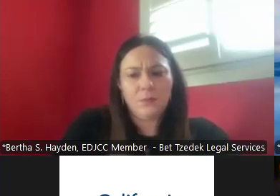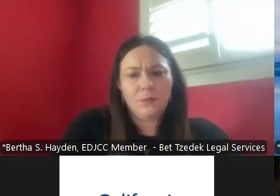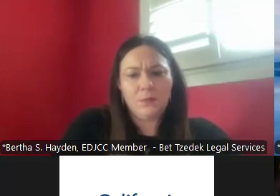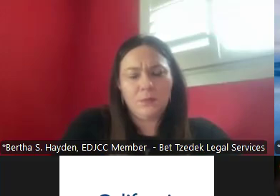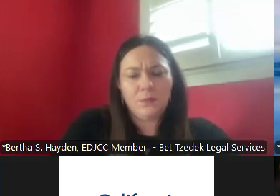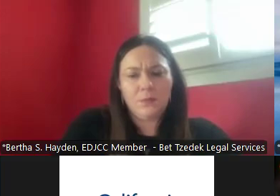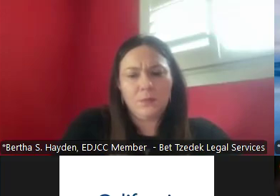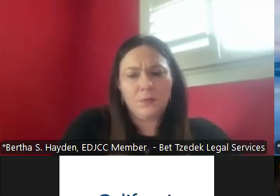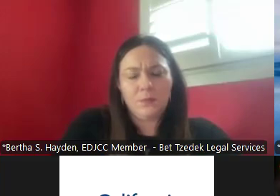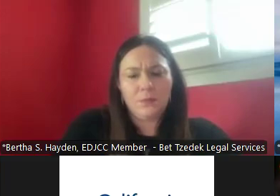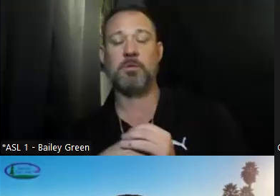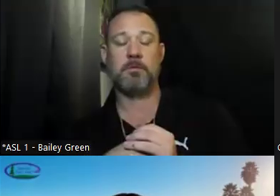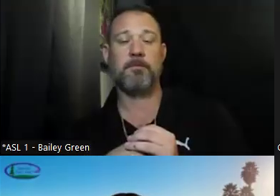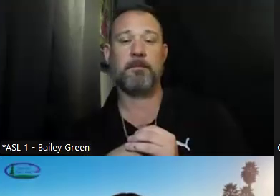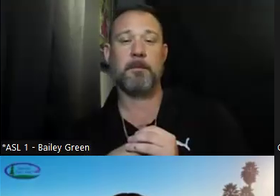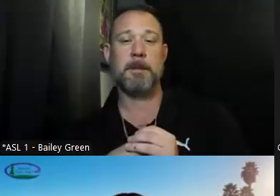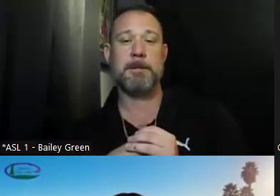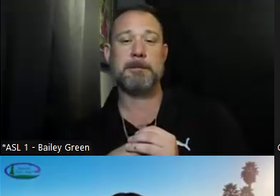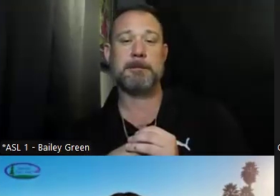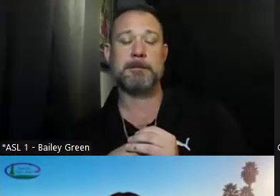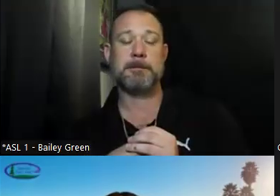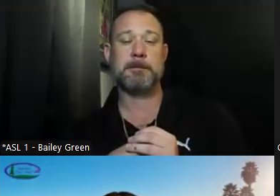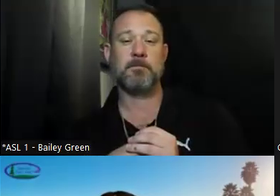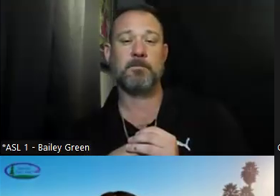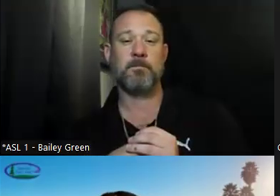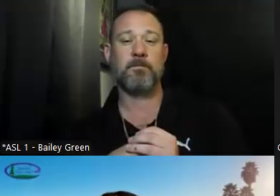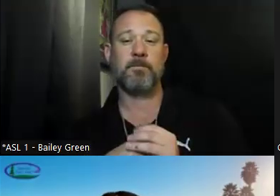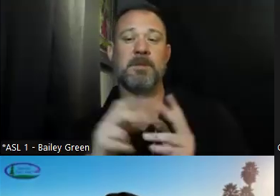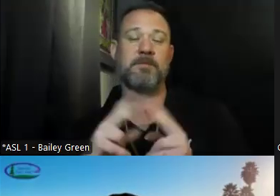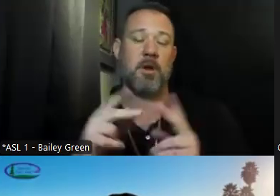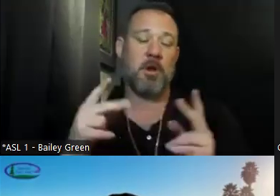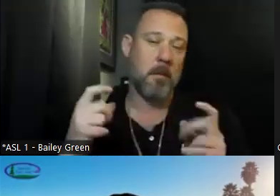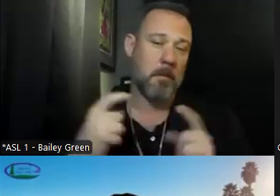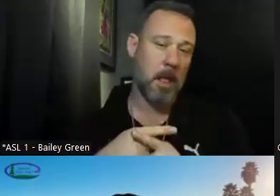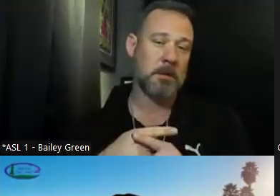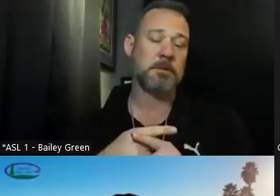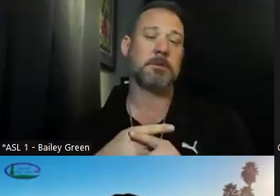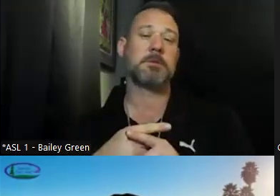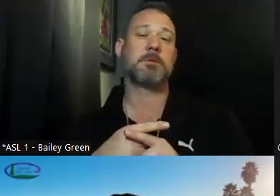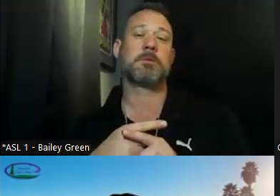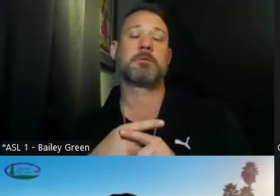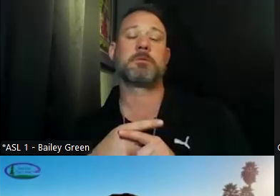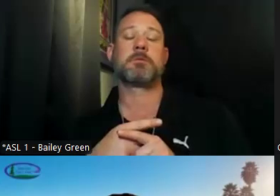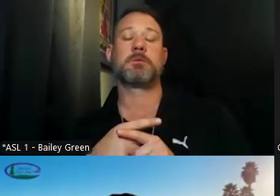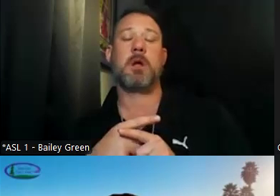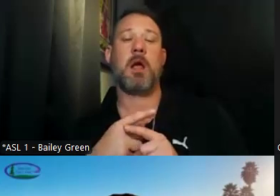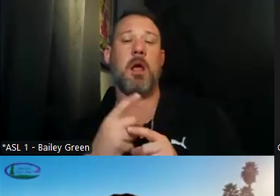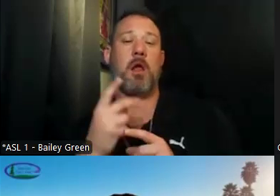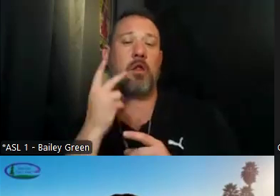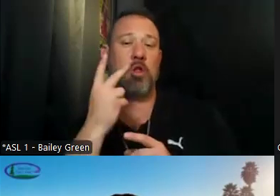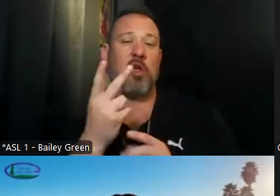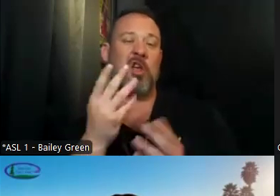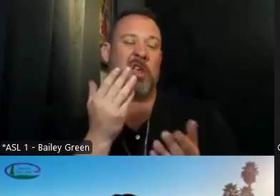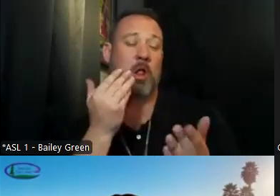issue that you're talking about. It's very complex. There seems to be a lot feeding into it. And so I think looking at that